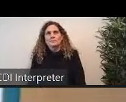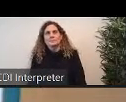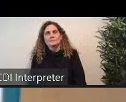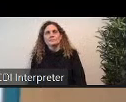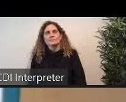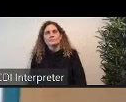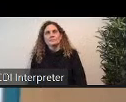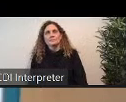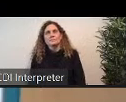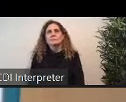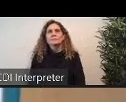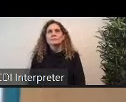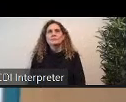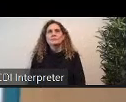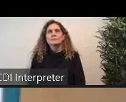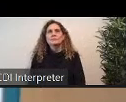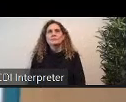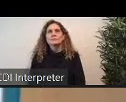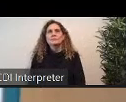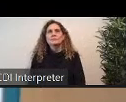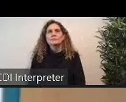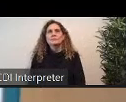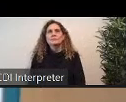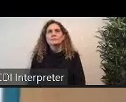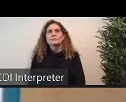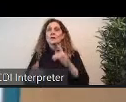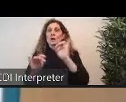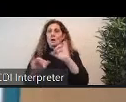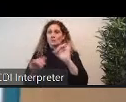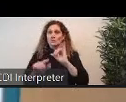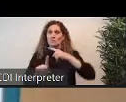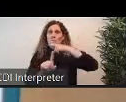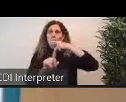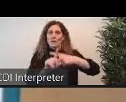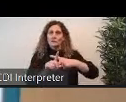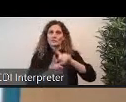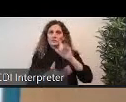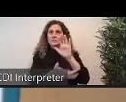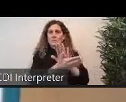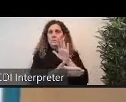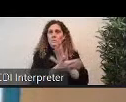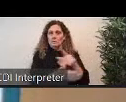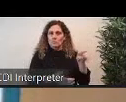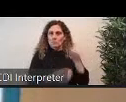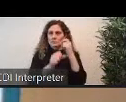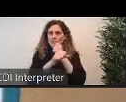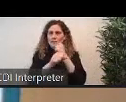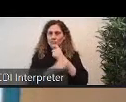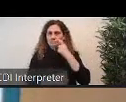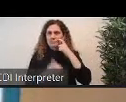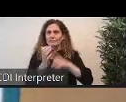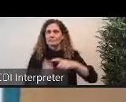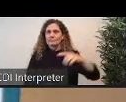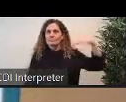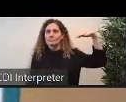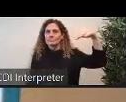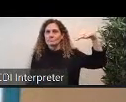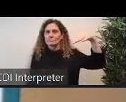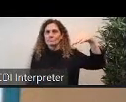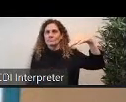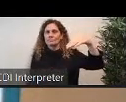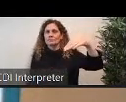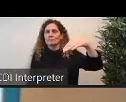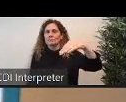age population as well. So I'll go ahead and share the data, but as I do that, I want to continue to